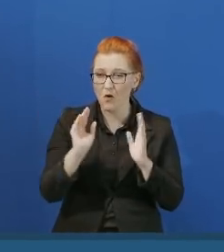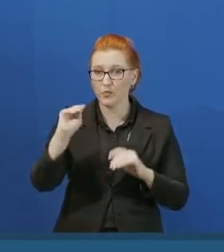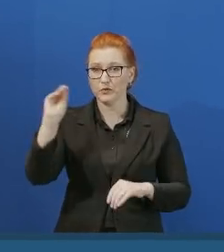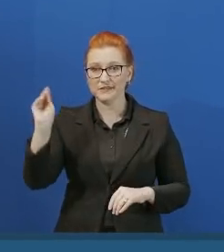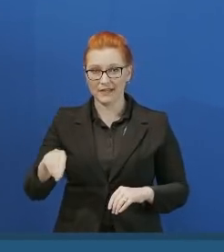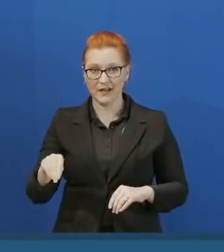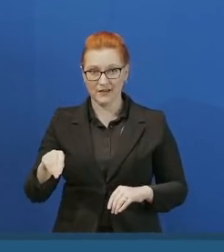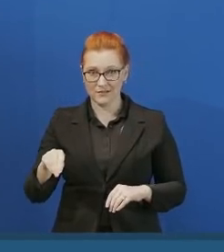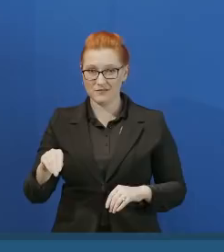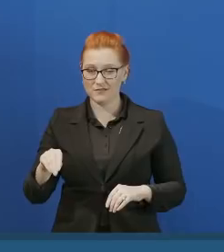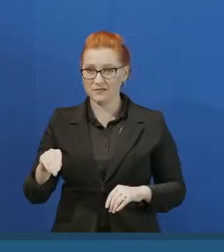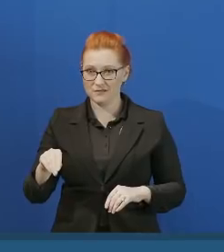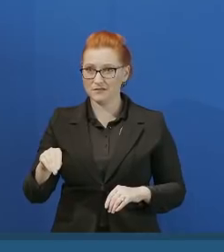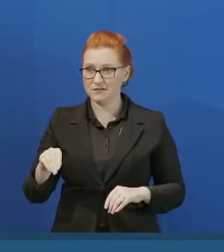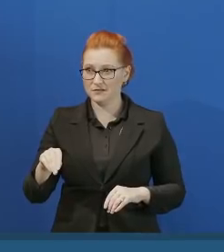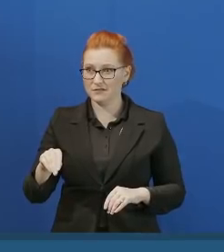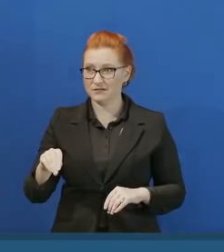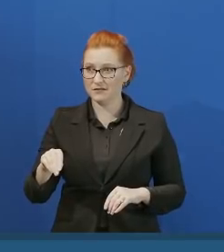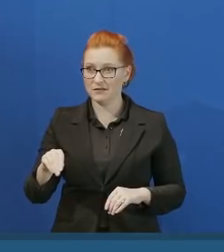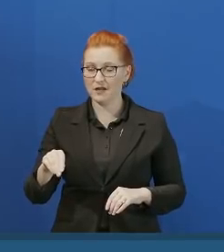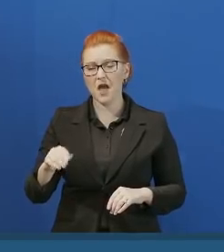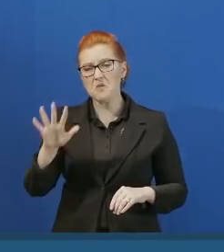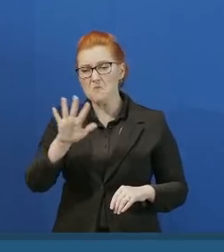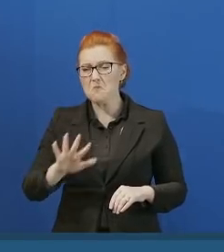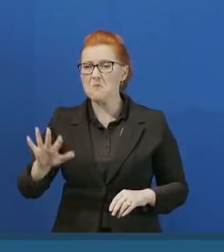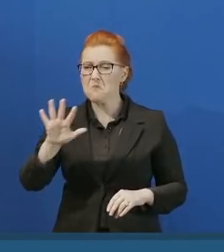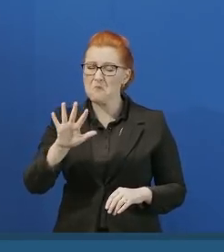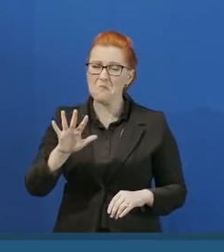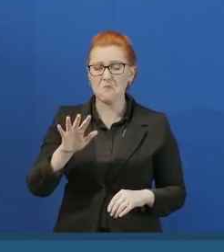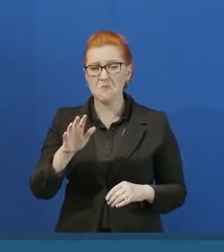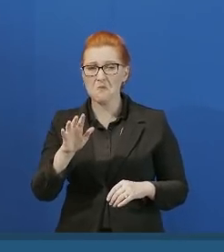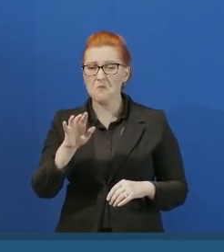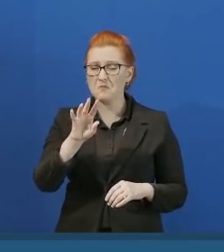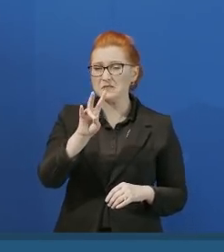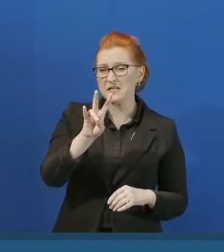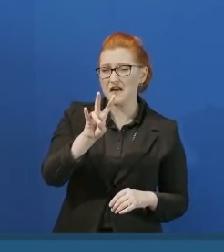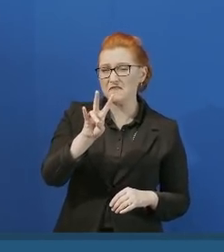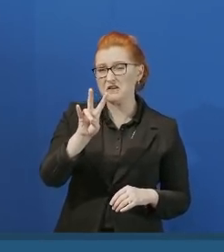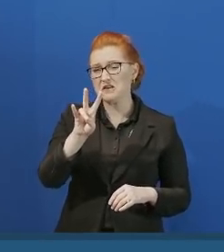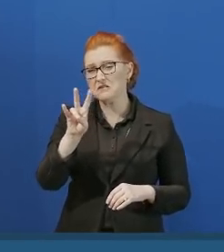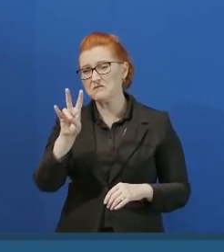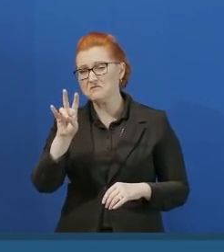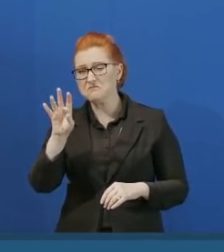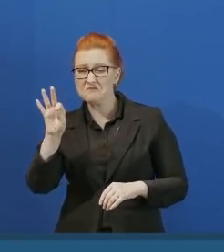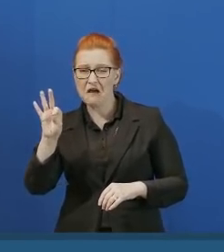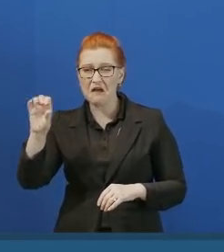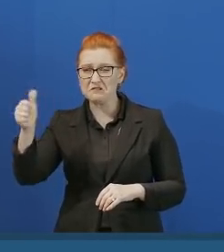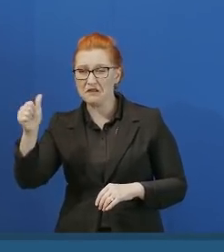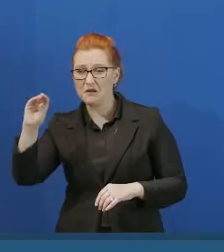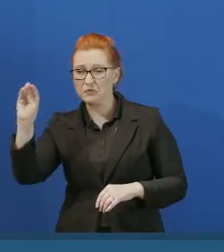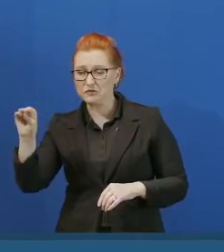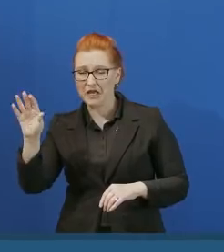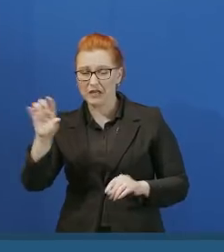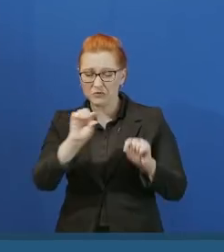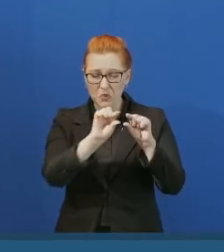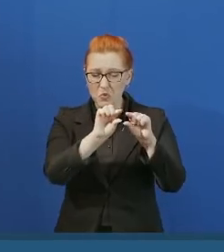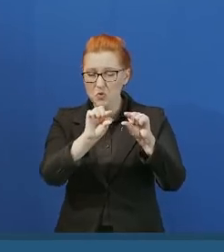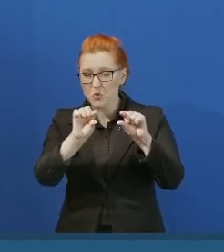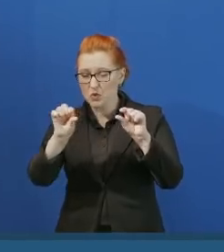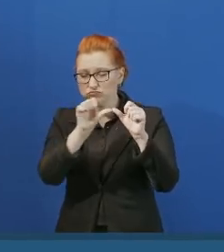capacity today, and it has hovered somewhere between 7 and 10%, and it's been fairly